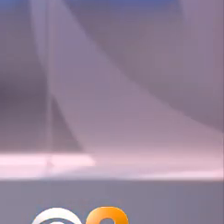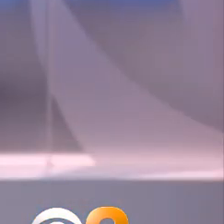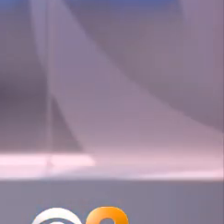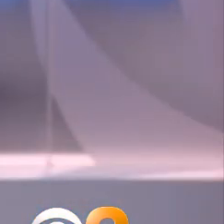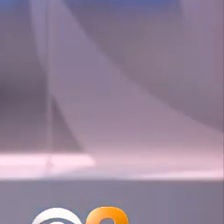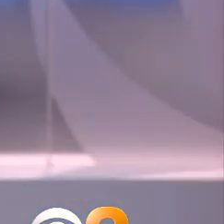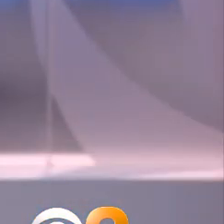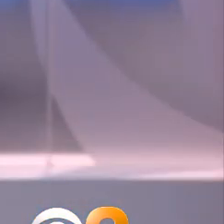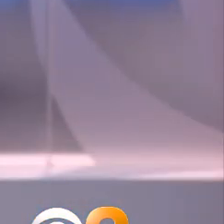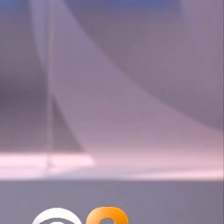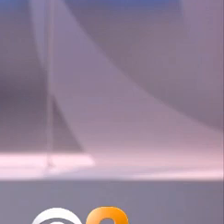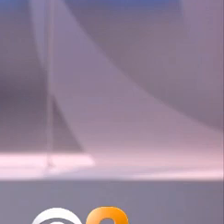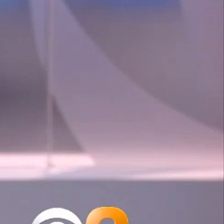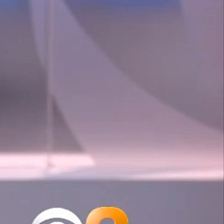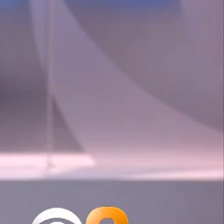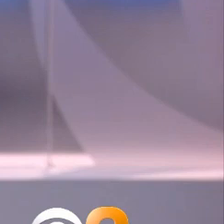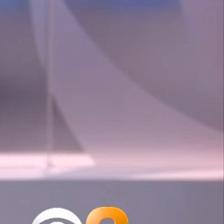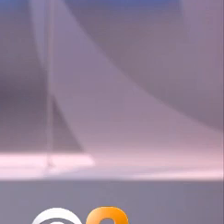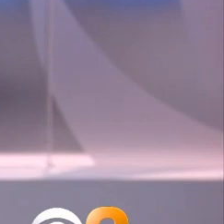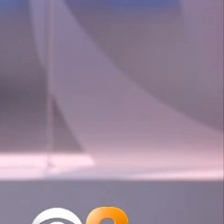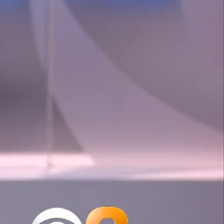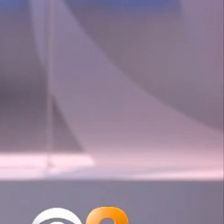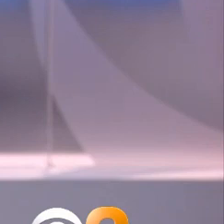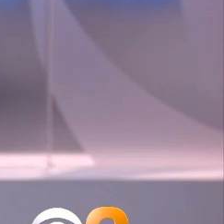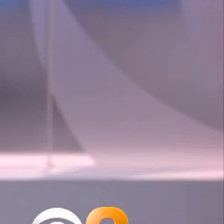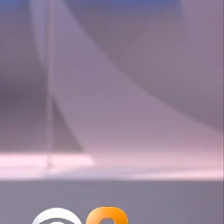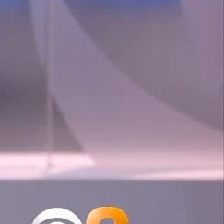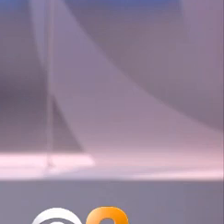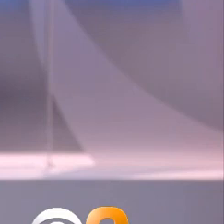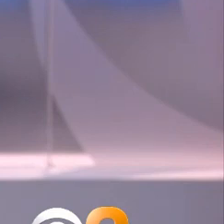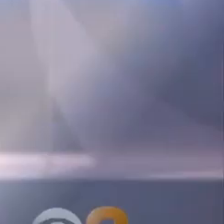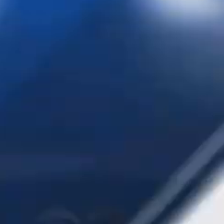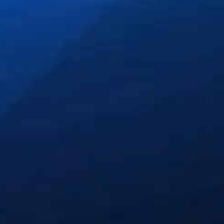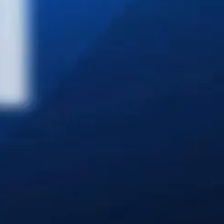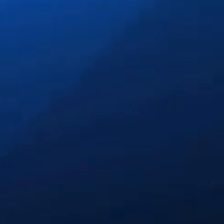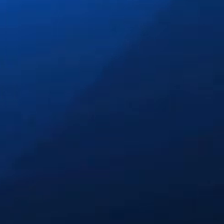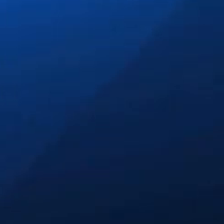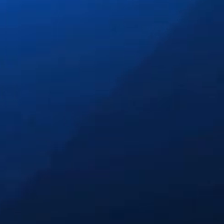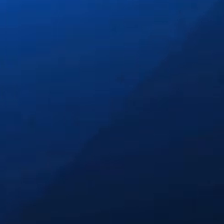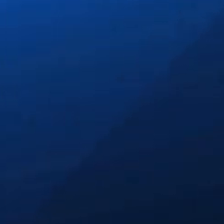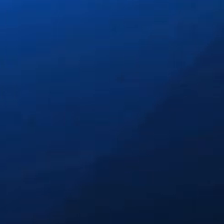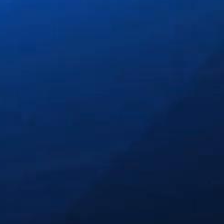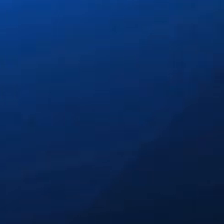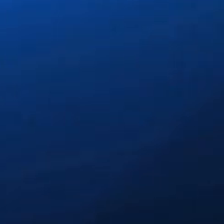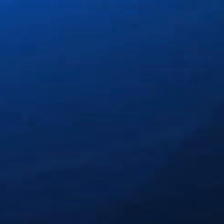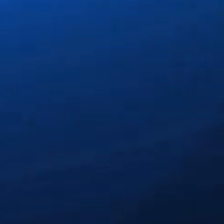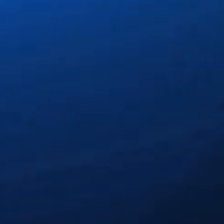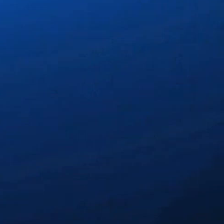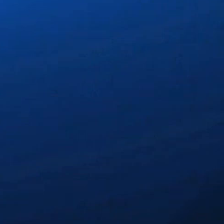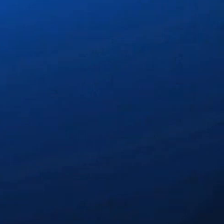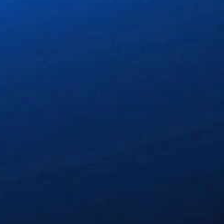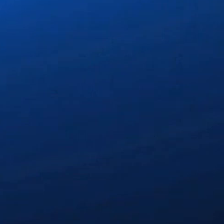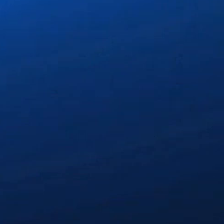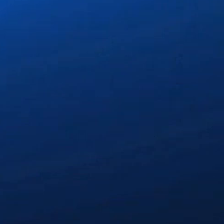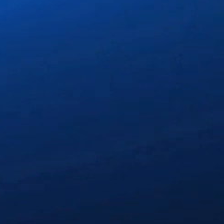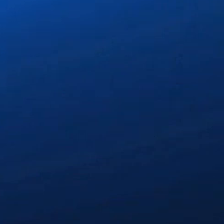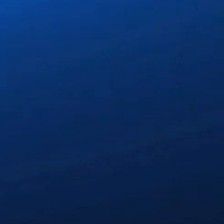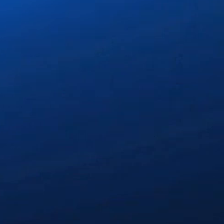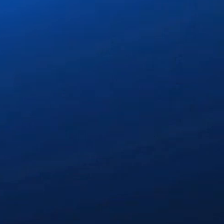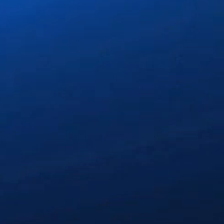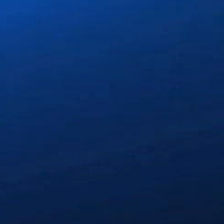extended local coverage, stick with our streaming service, CBSN New York. This has been a special report from CBS 2